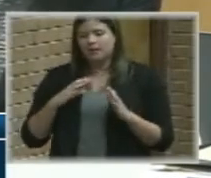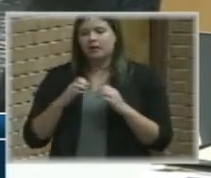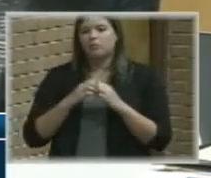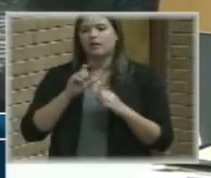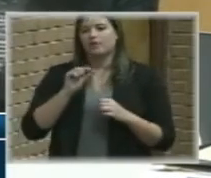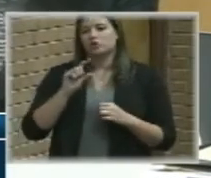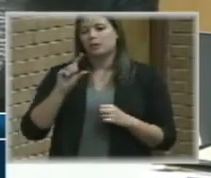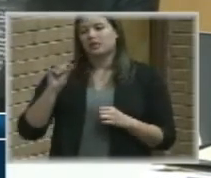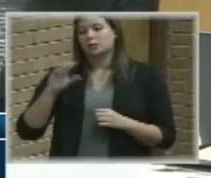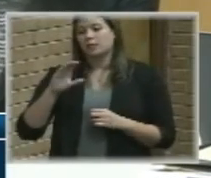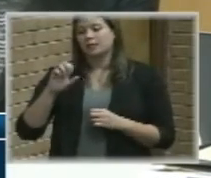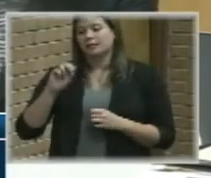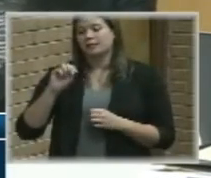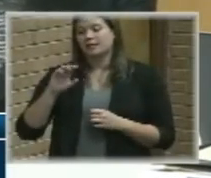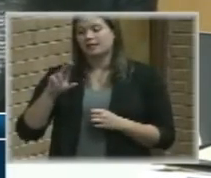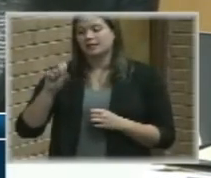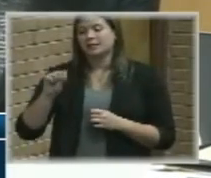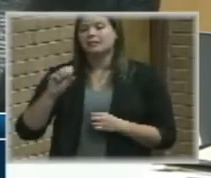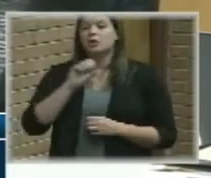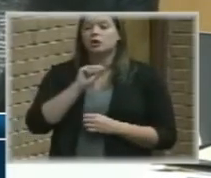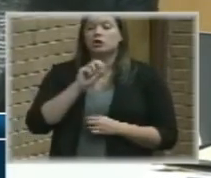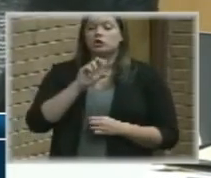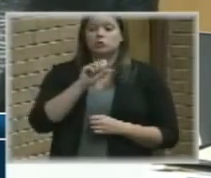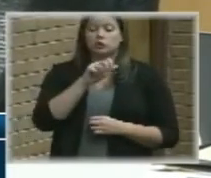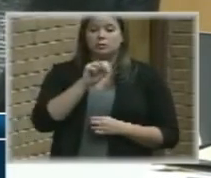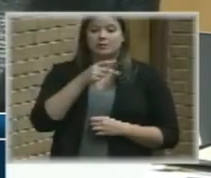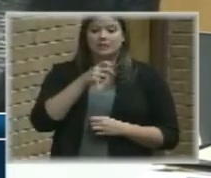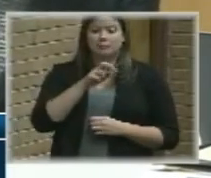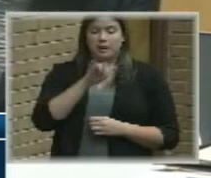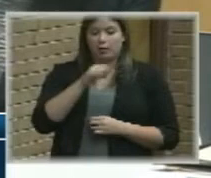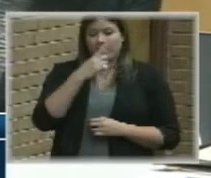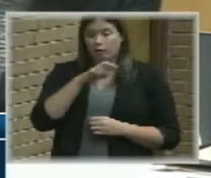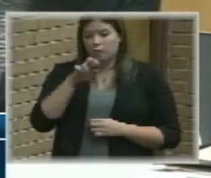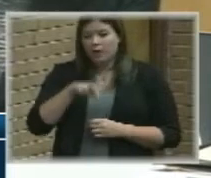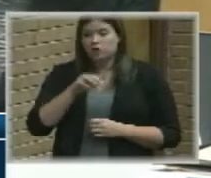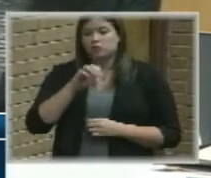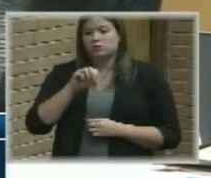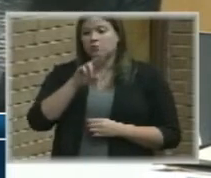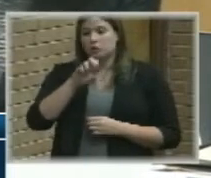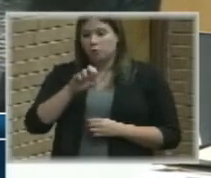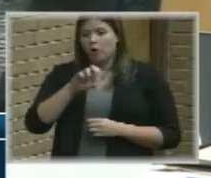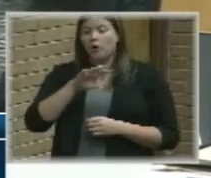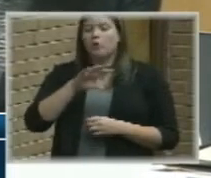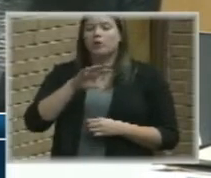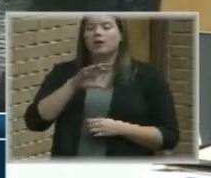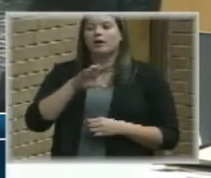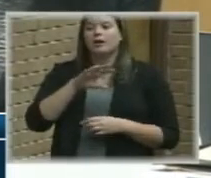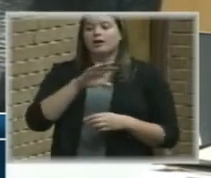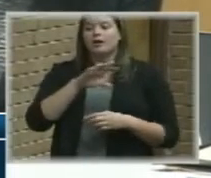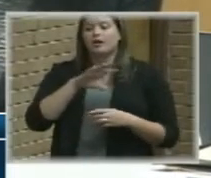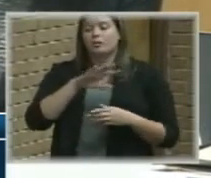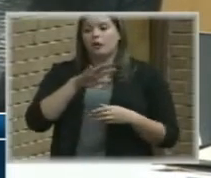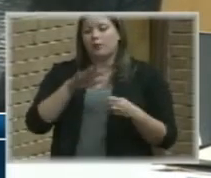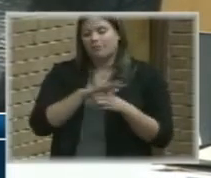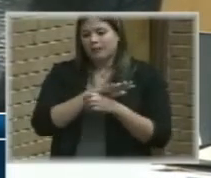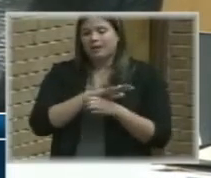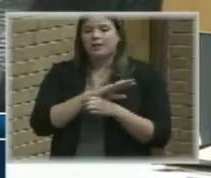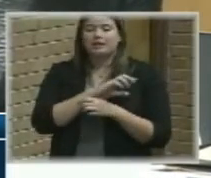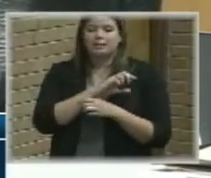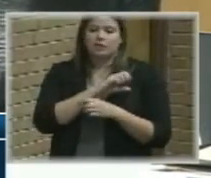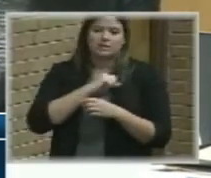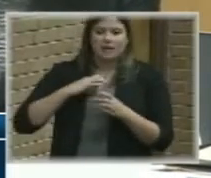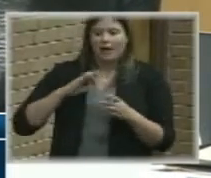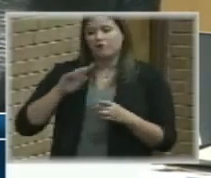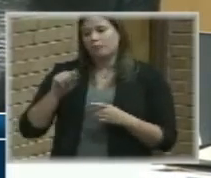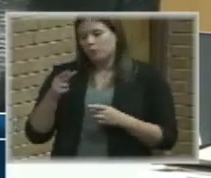2020 census, Susan Perry of the Rochester Monroe Complete Count Committee staffed a booth at Brighton Homecoming